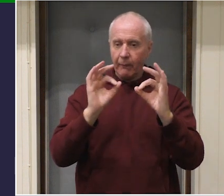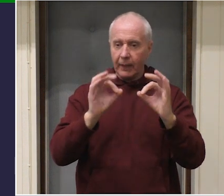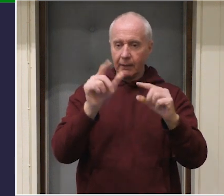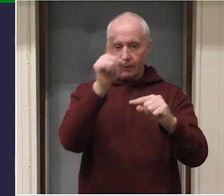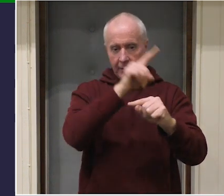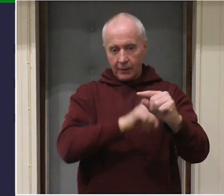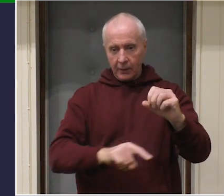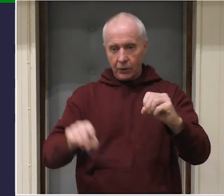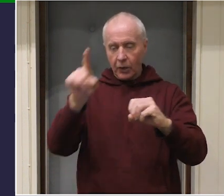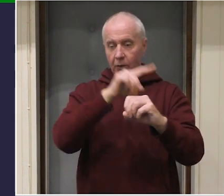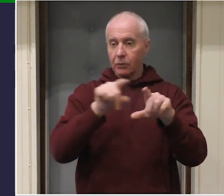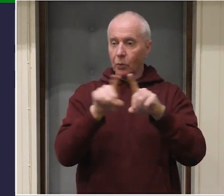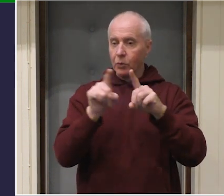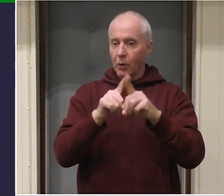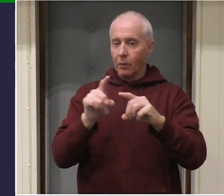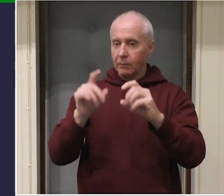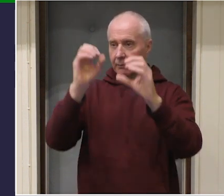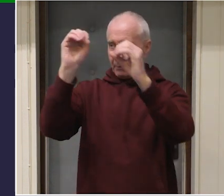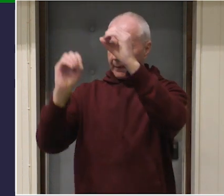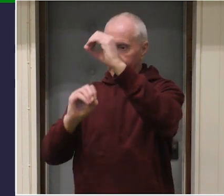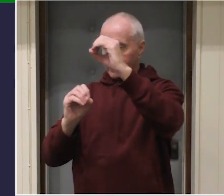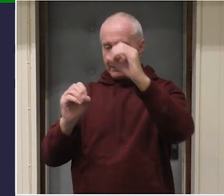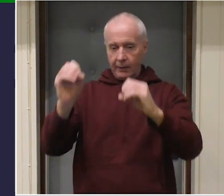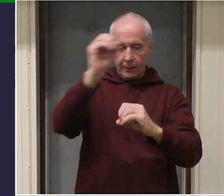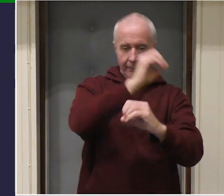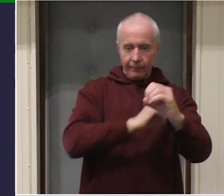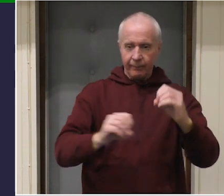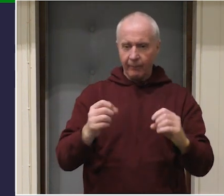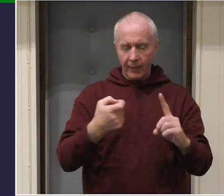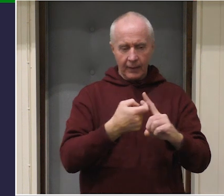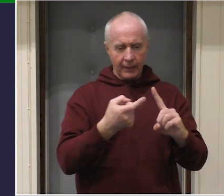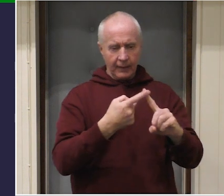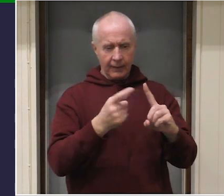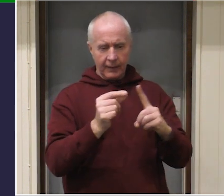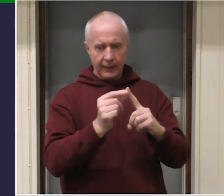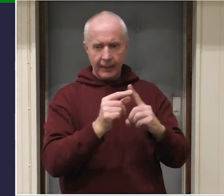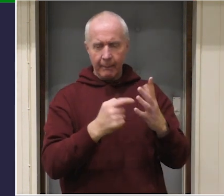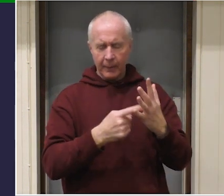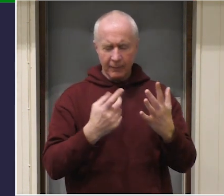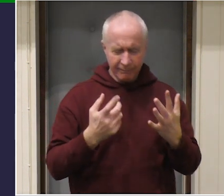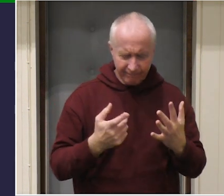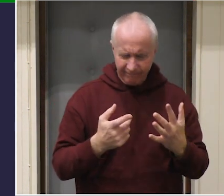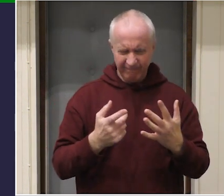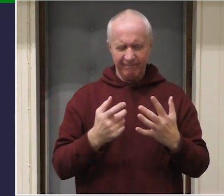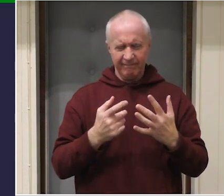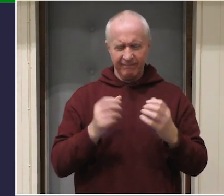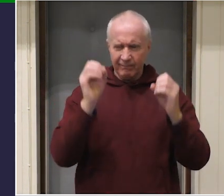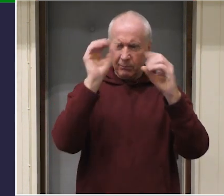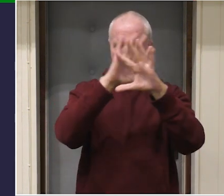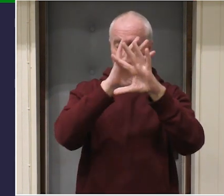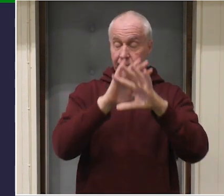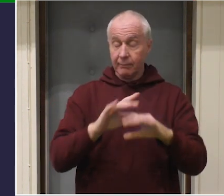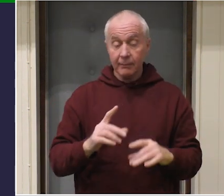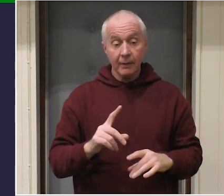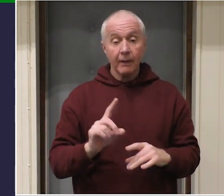that the planets also described perfect circles around the Earth. And Kepler could not make this work. So he had to do two things here. Firstly, he had